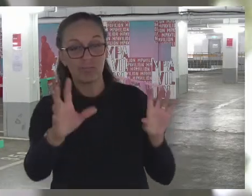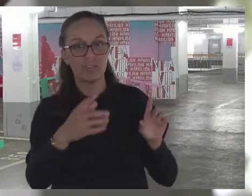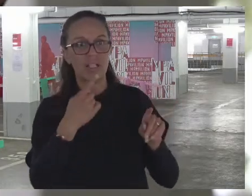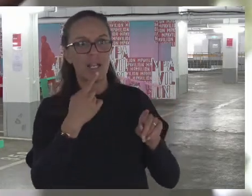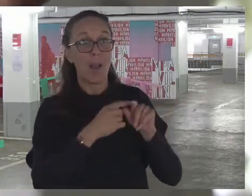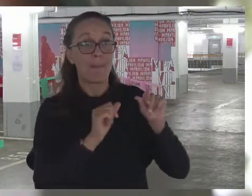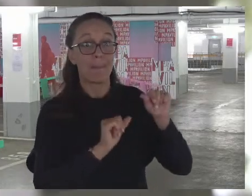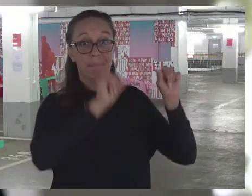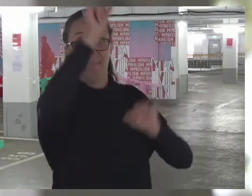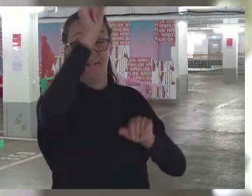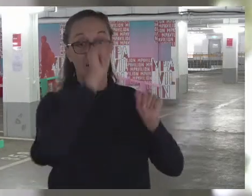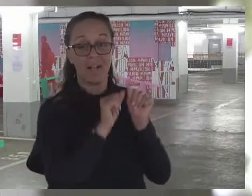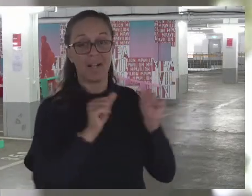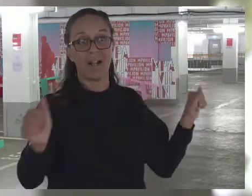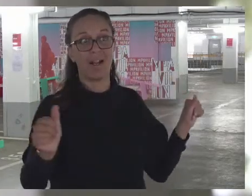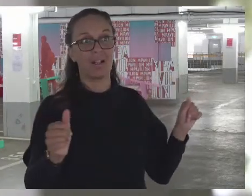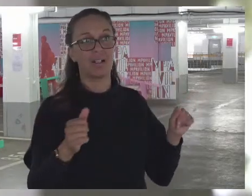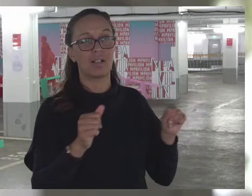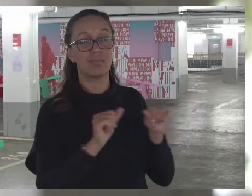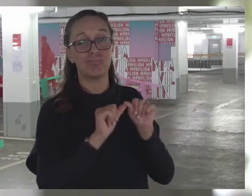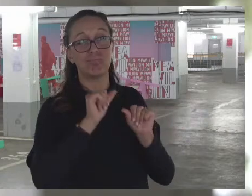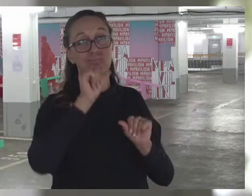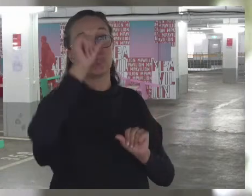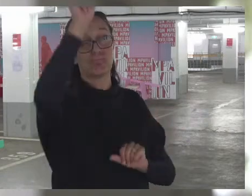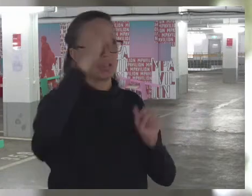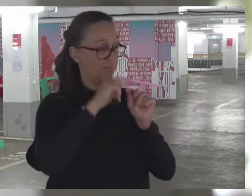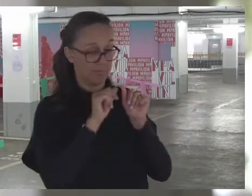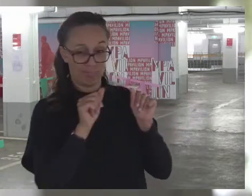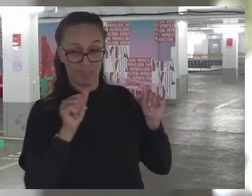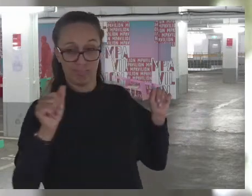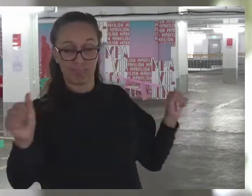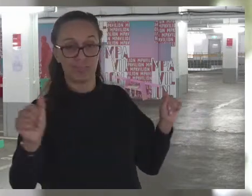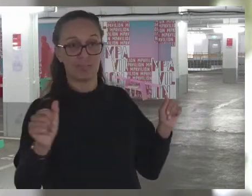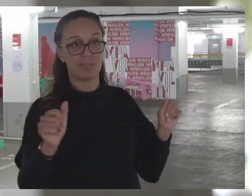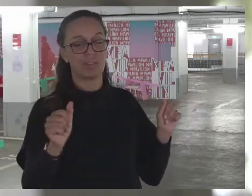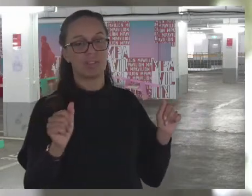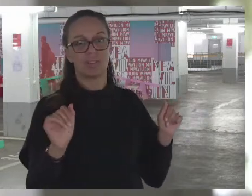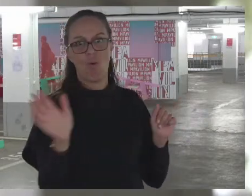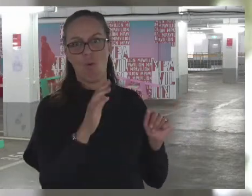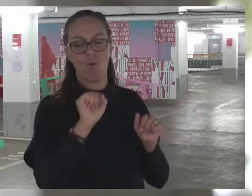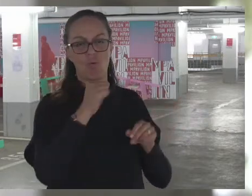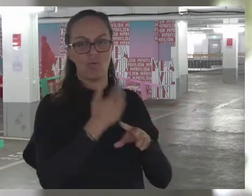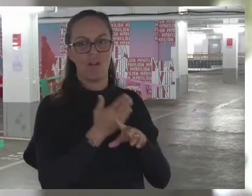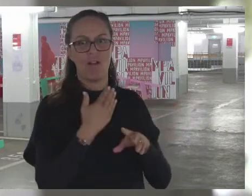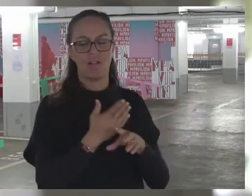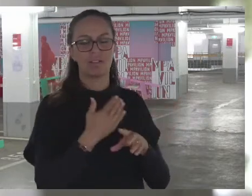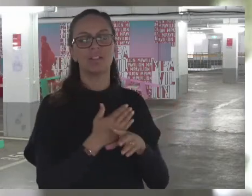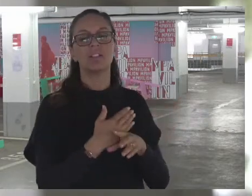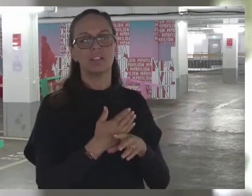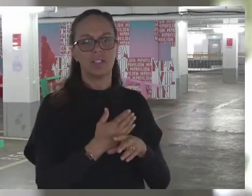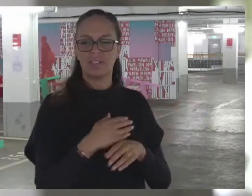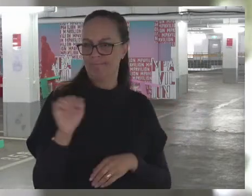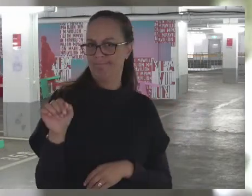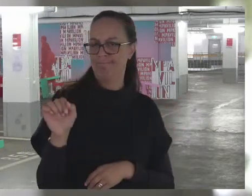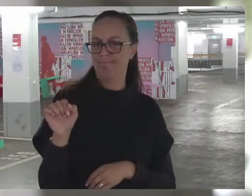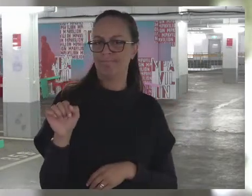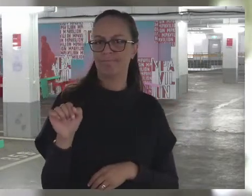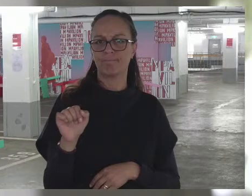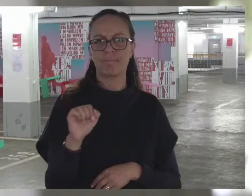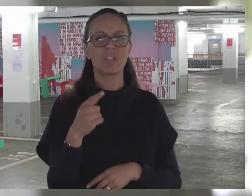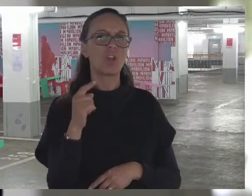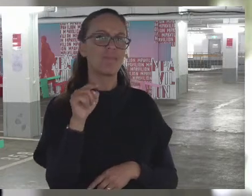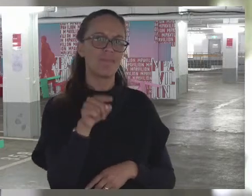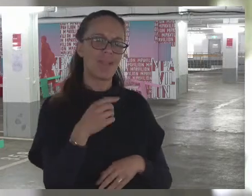mean, it's several meters tall and wide, each work. Yeah. How does that make you think about